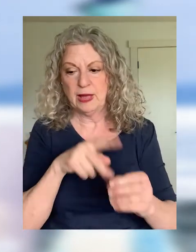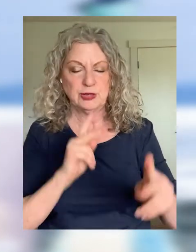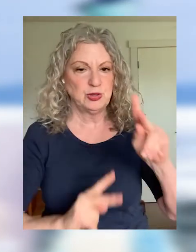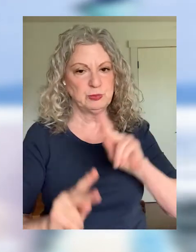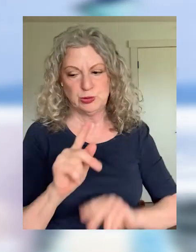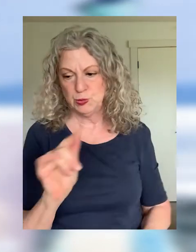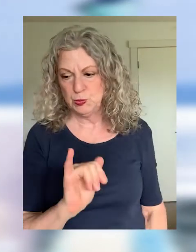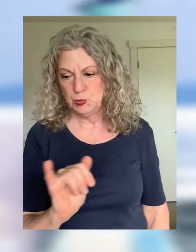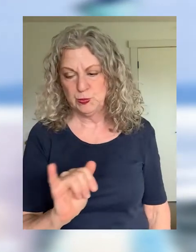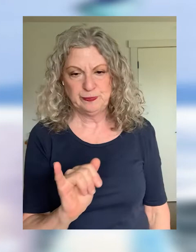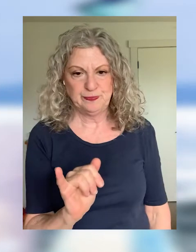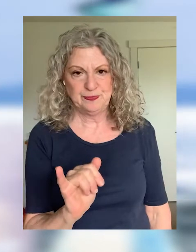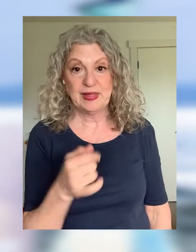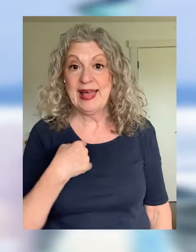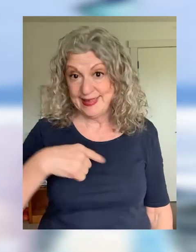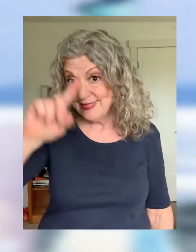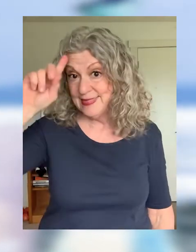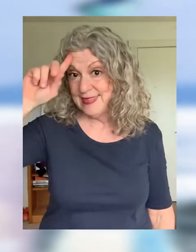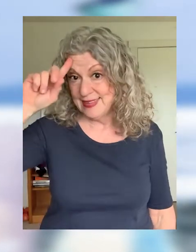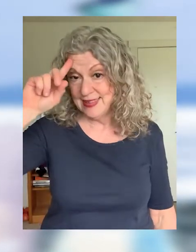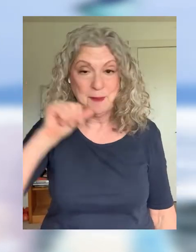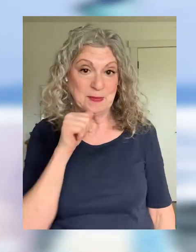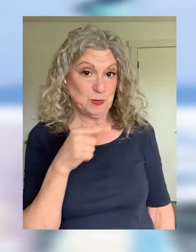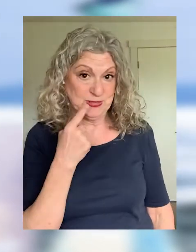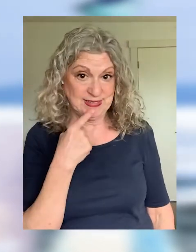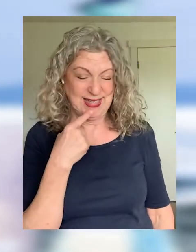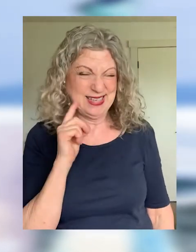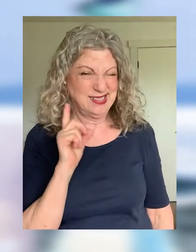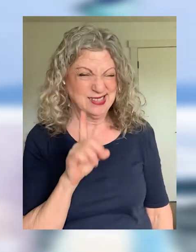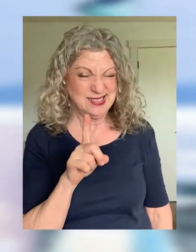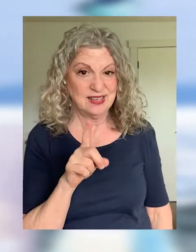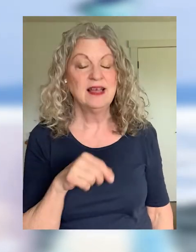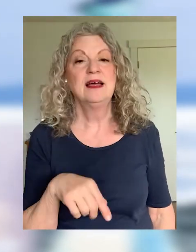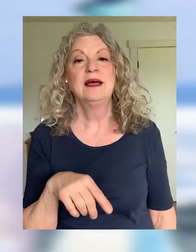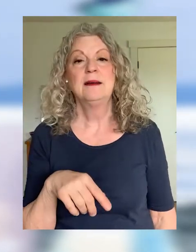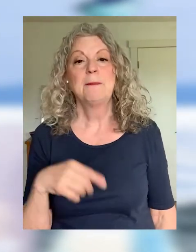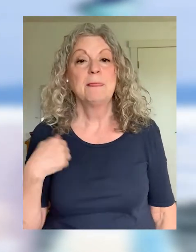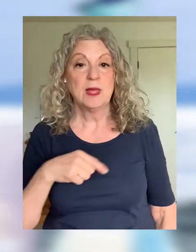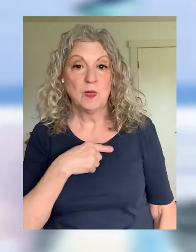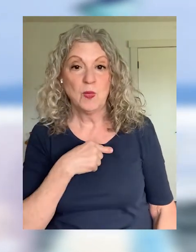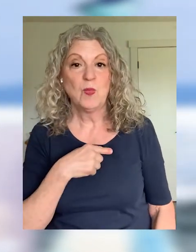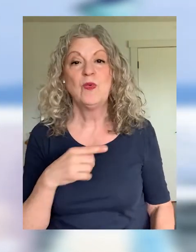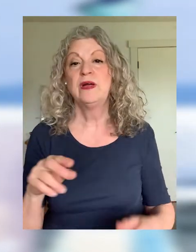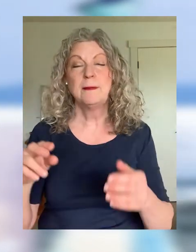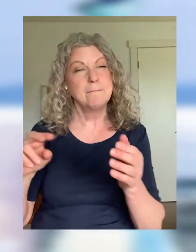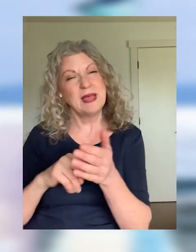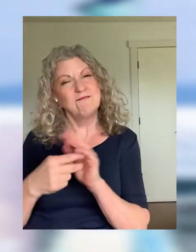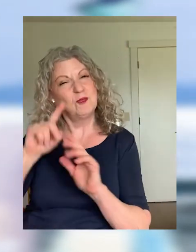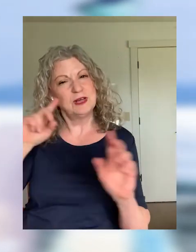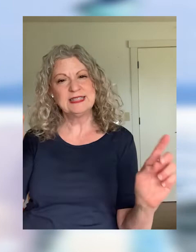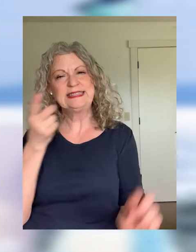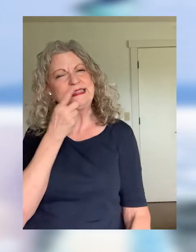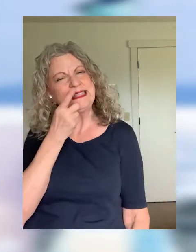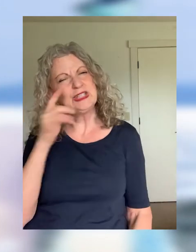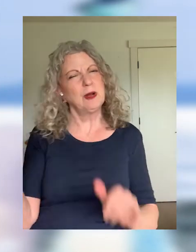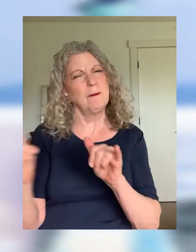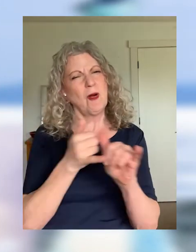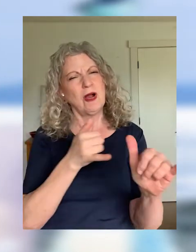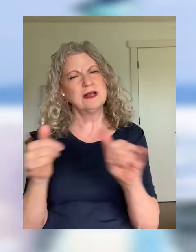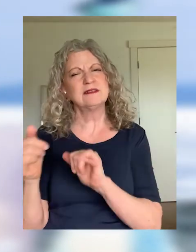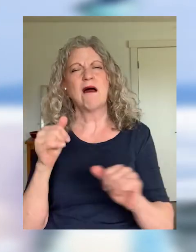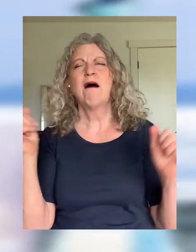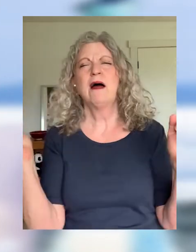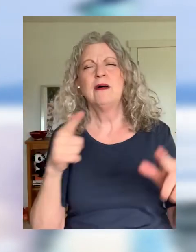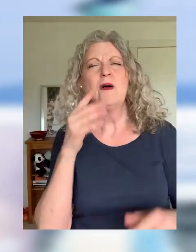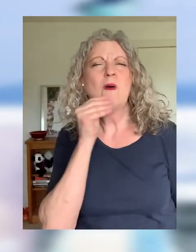too. I think, but I don't say out loud, we're meant for dinner parties that last so long